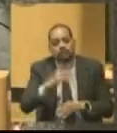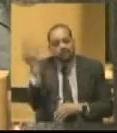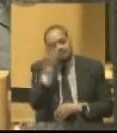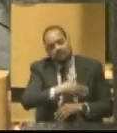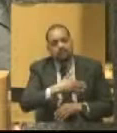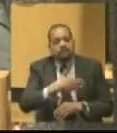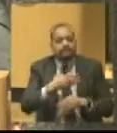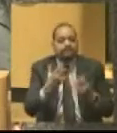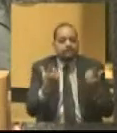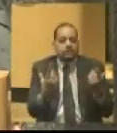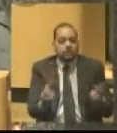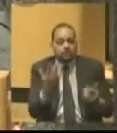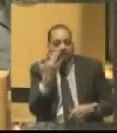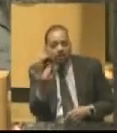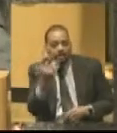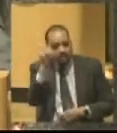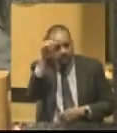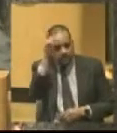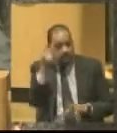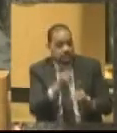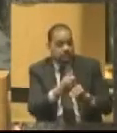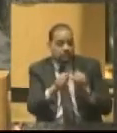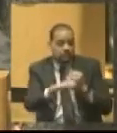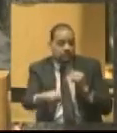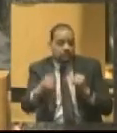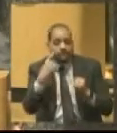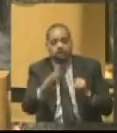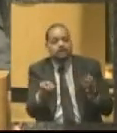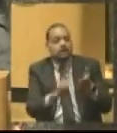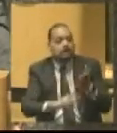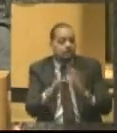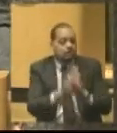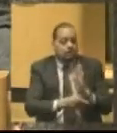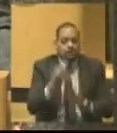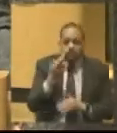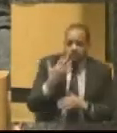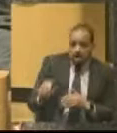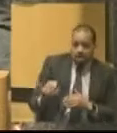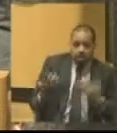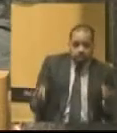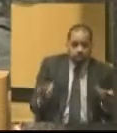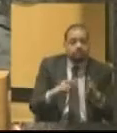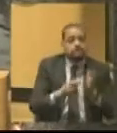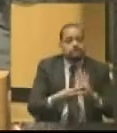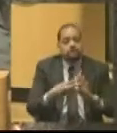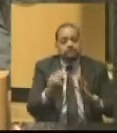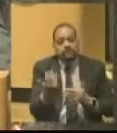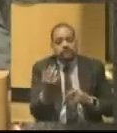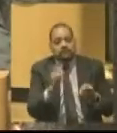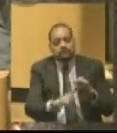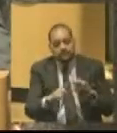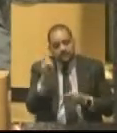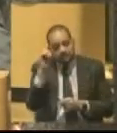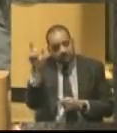were asking, what took Lincoln so long? That question assumes that emancipation would not begin until Lincoln issued the